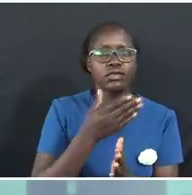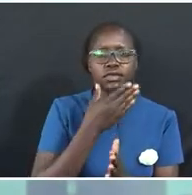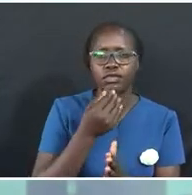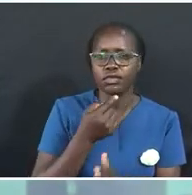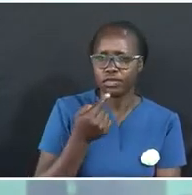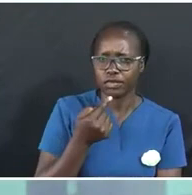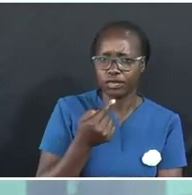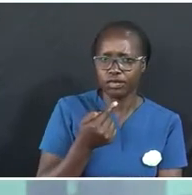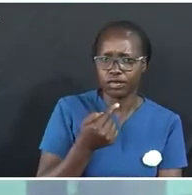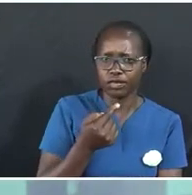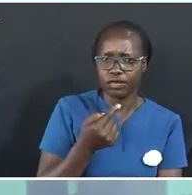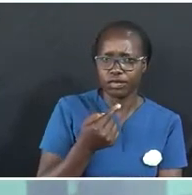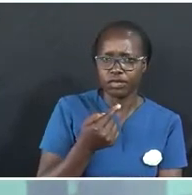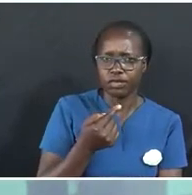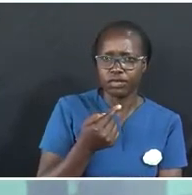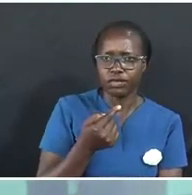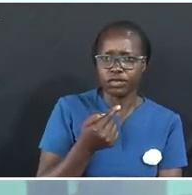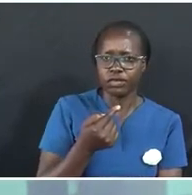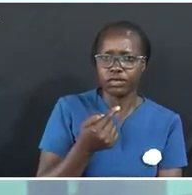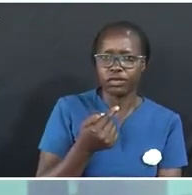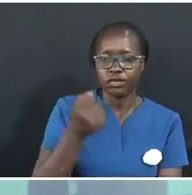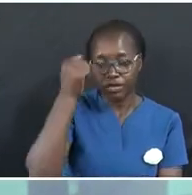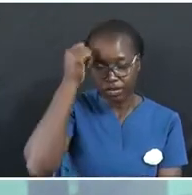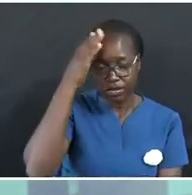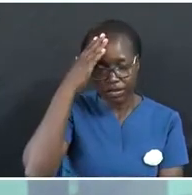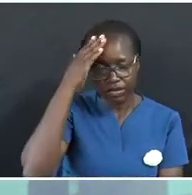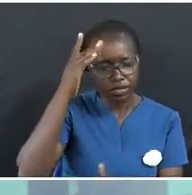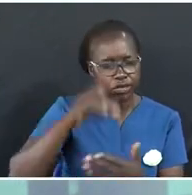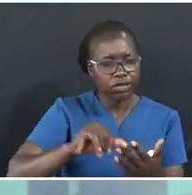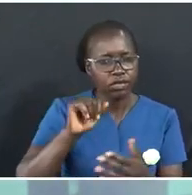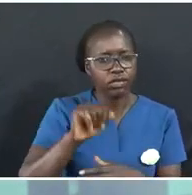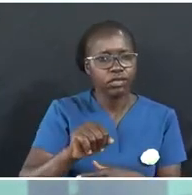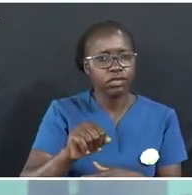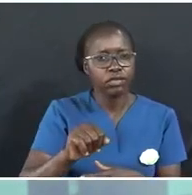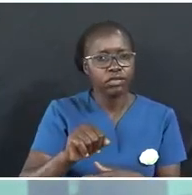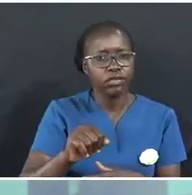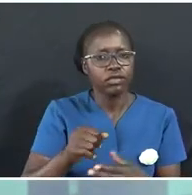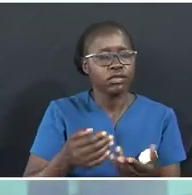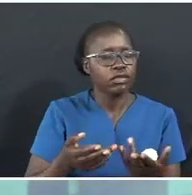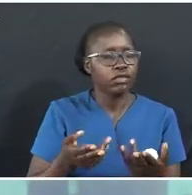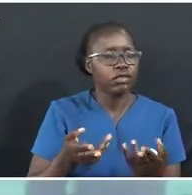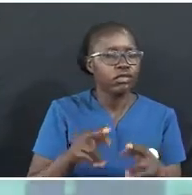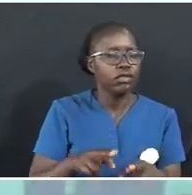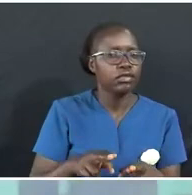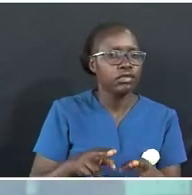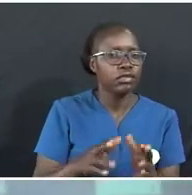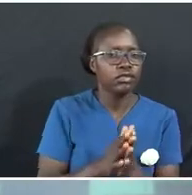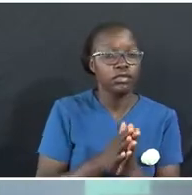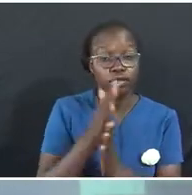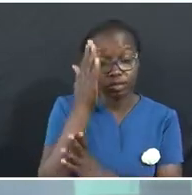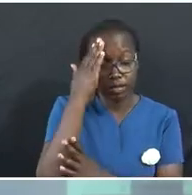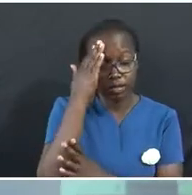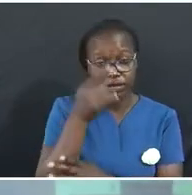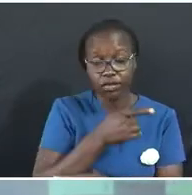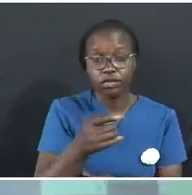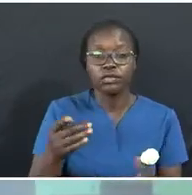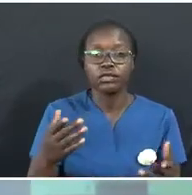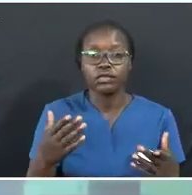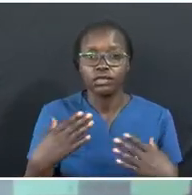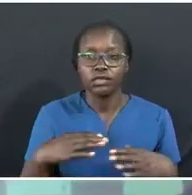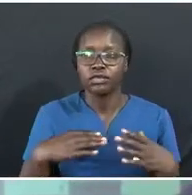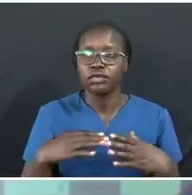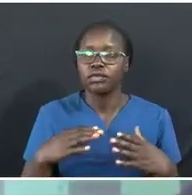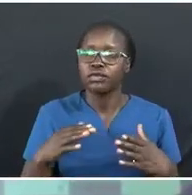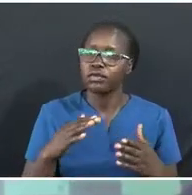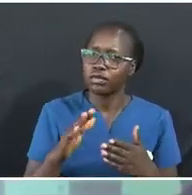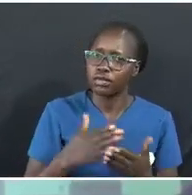forward and they started memorizing word by word. And it went. I know those people wanted to sing you